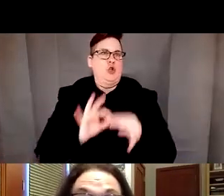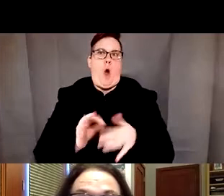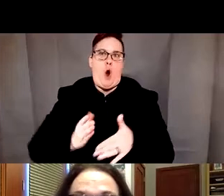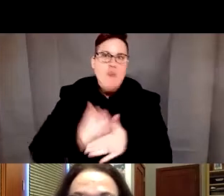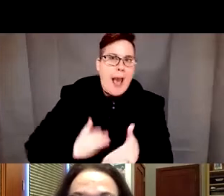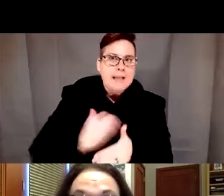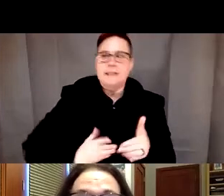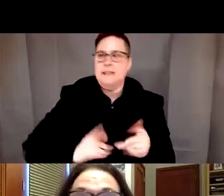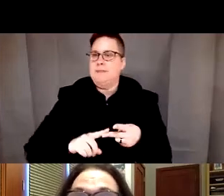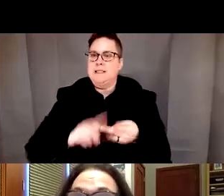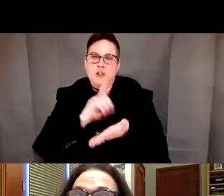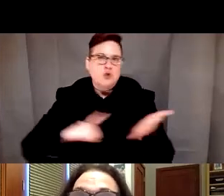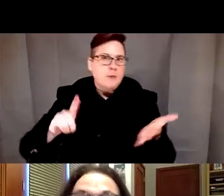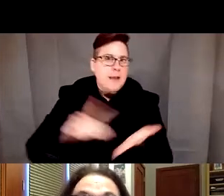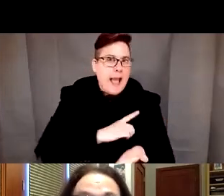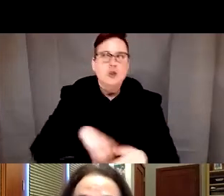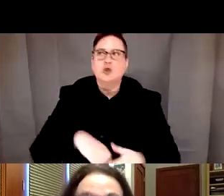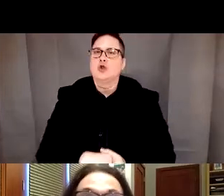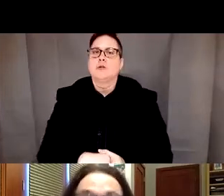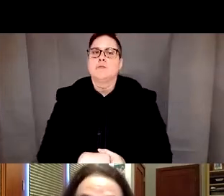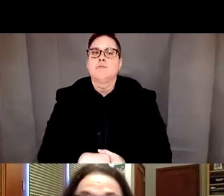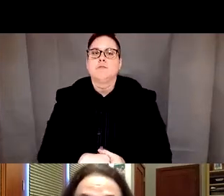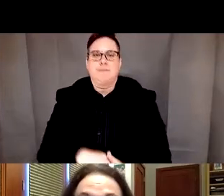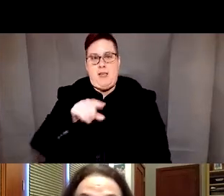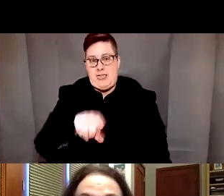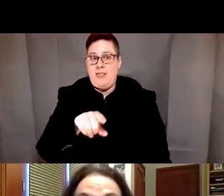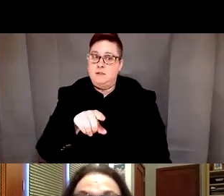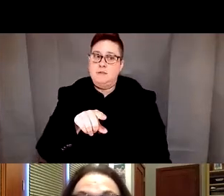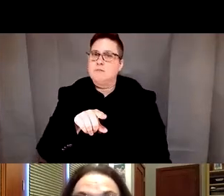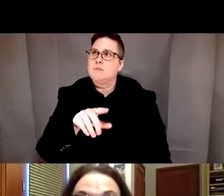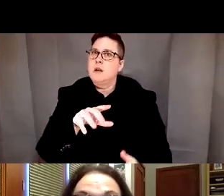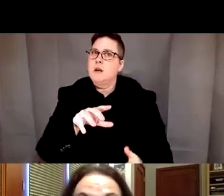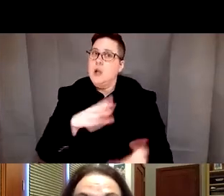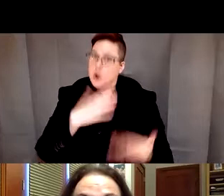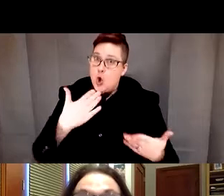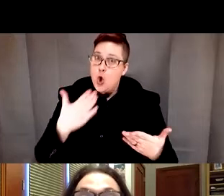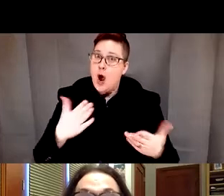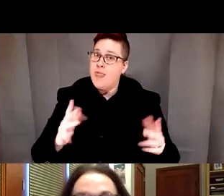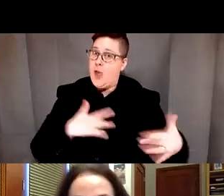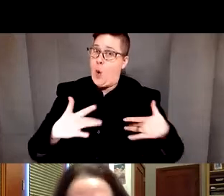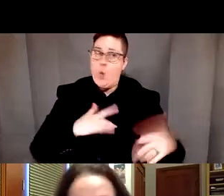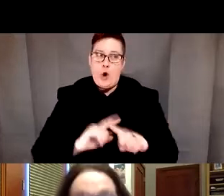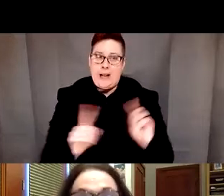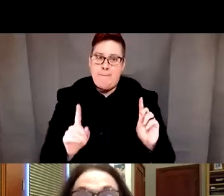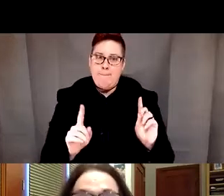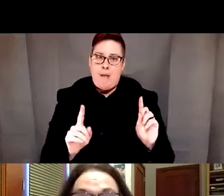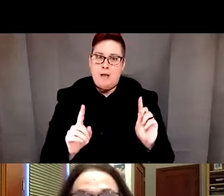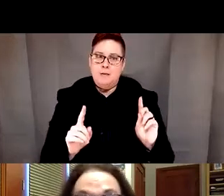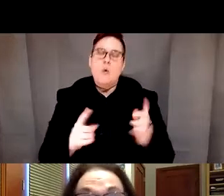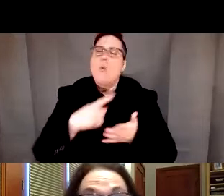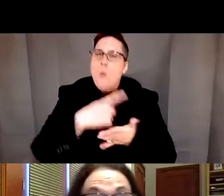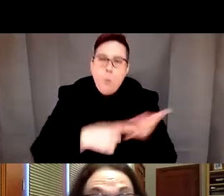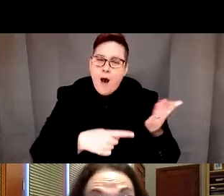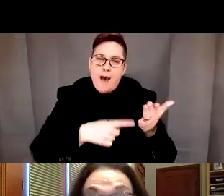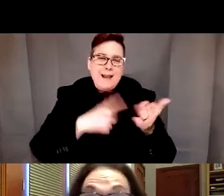and discrimination. And this is a very, very good thing. But the question is, what